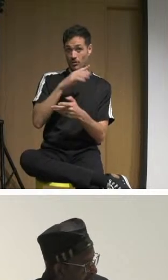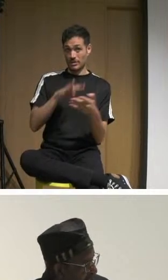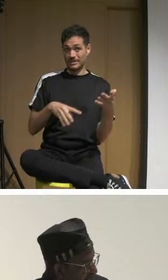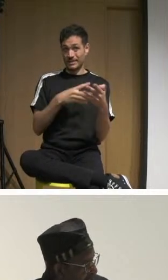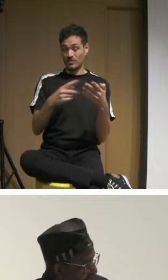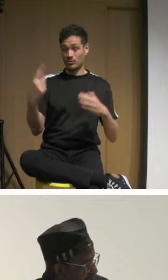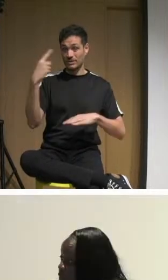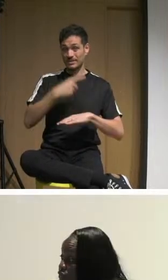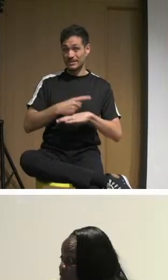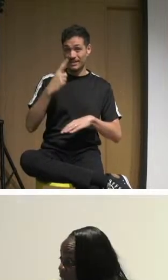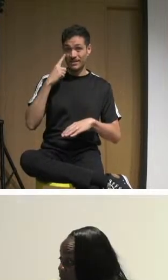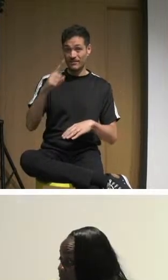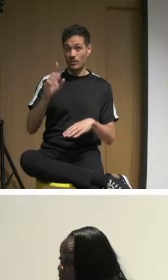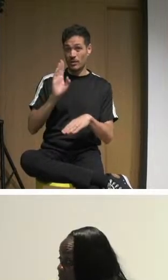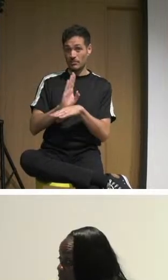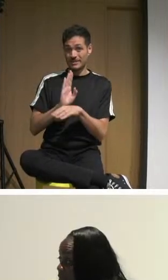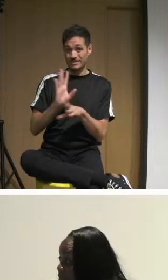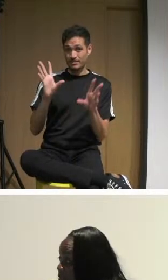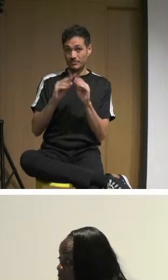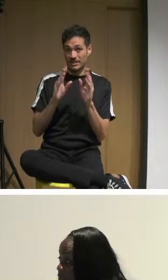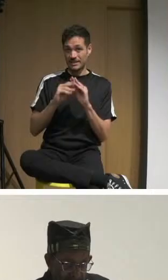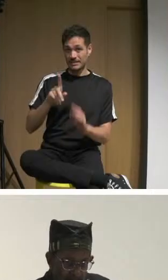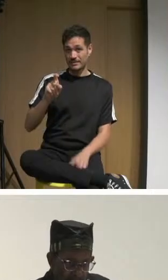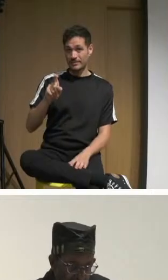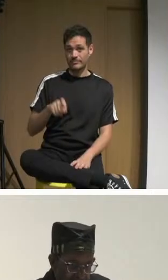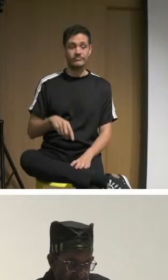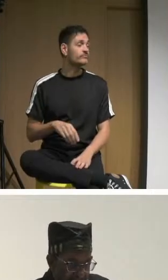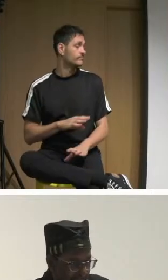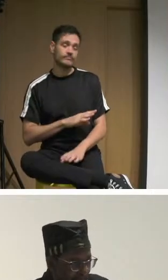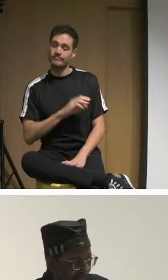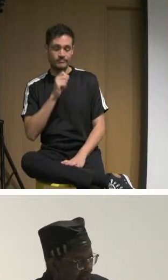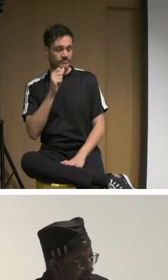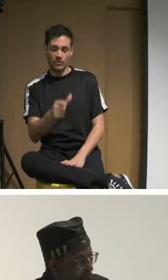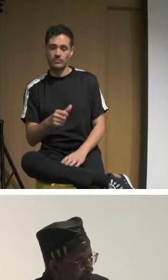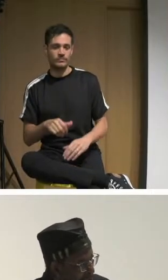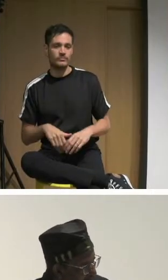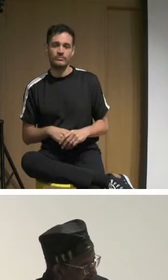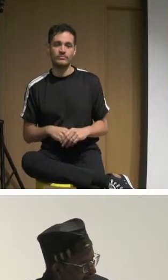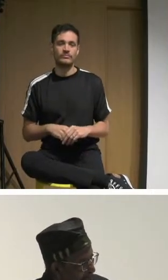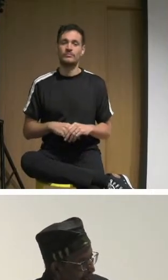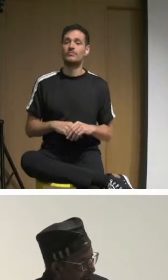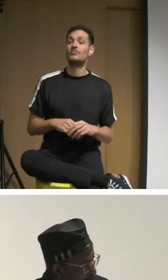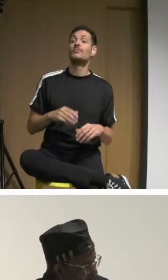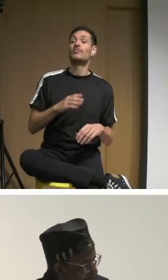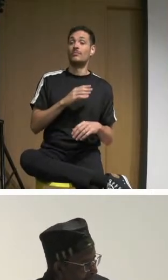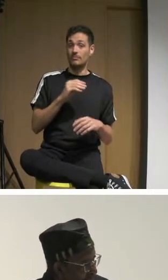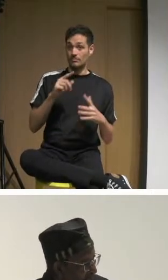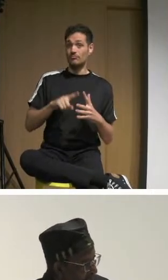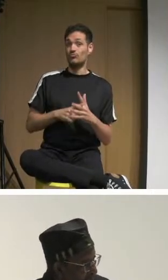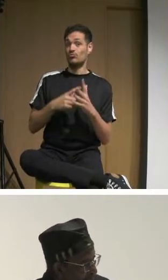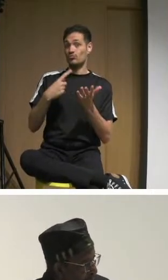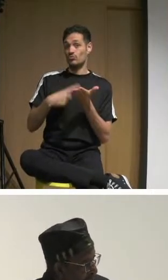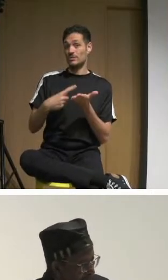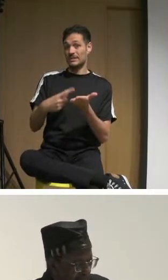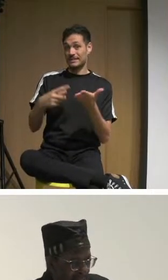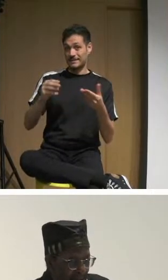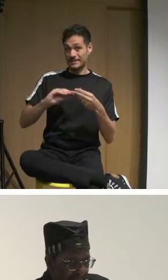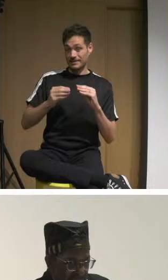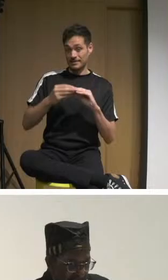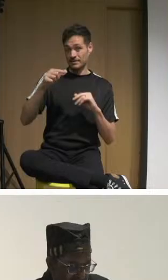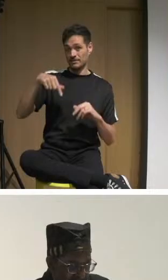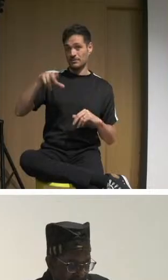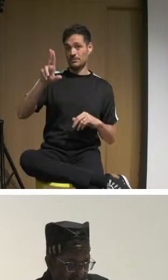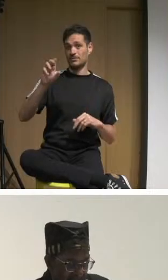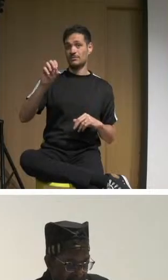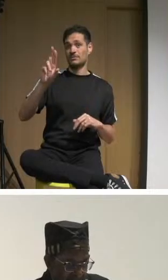meetings? We do not. And I just want to register that it makes it, when we start talking about a quorum, it makes it